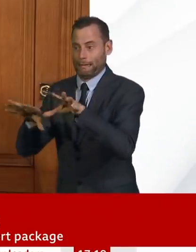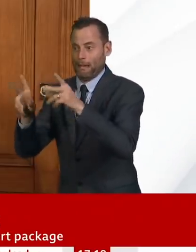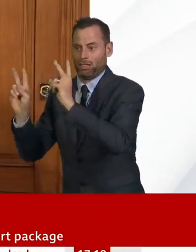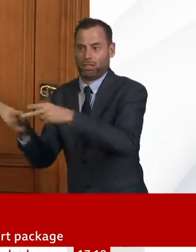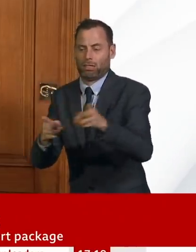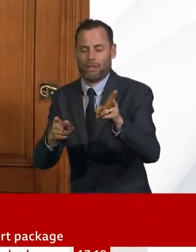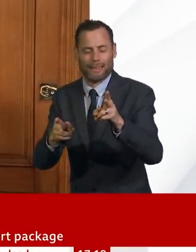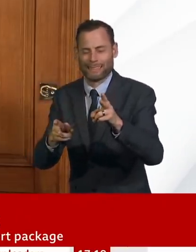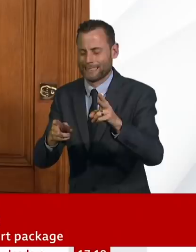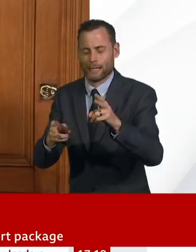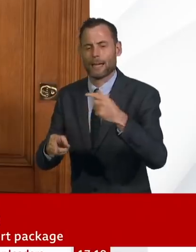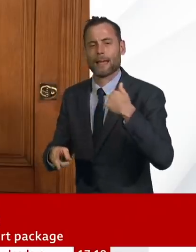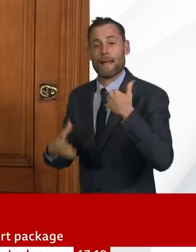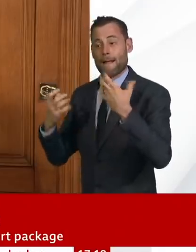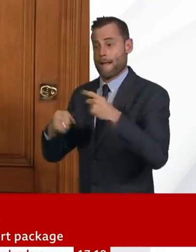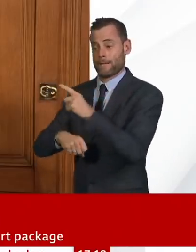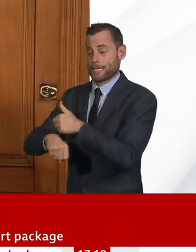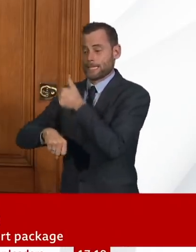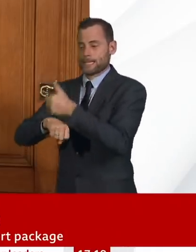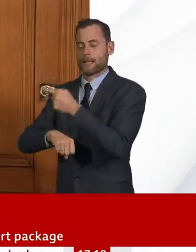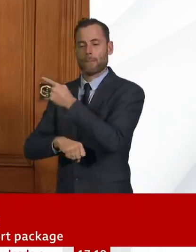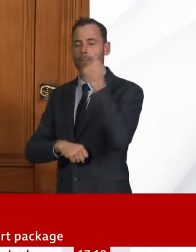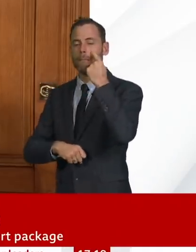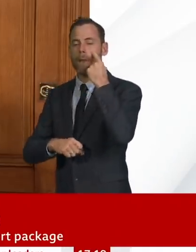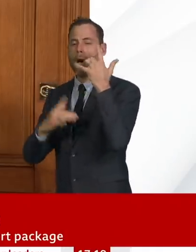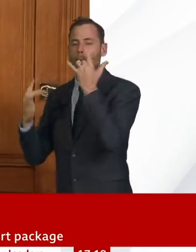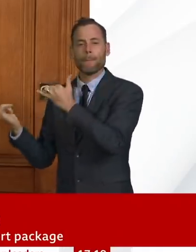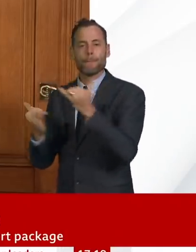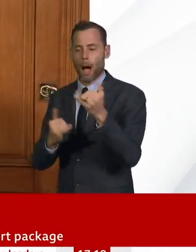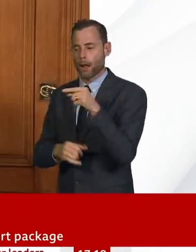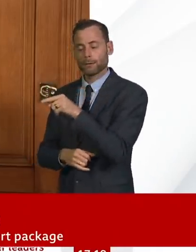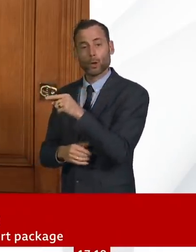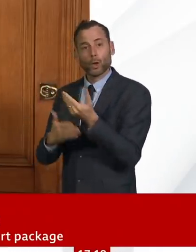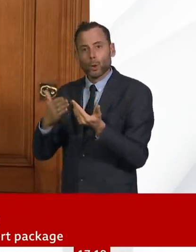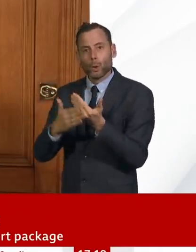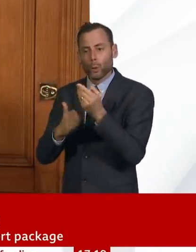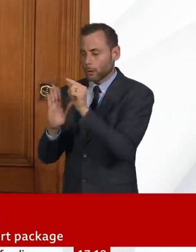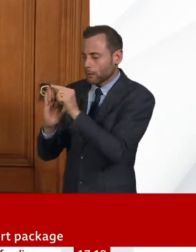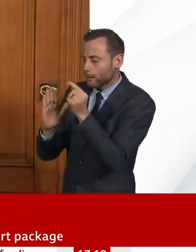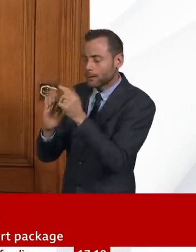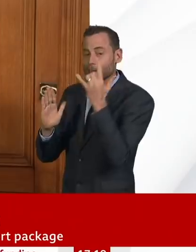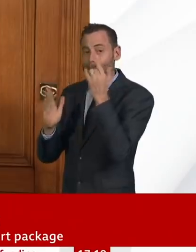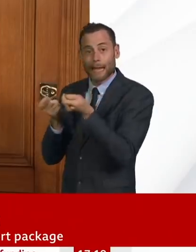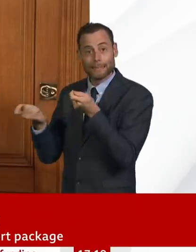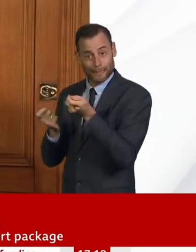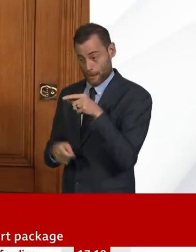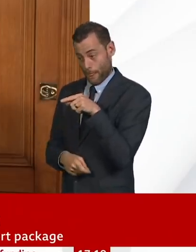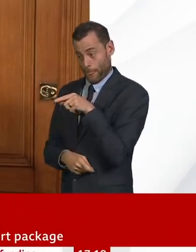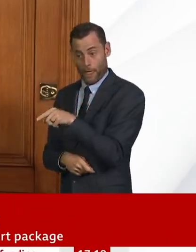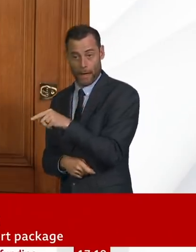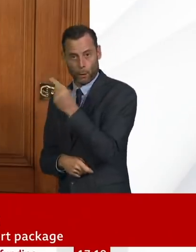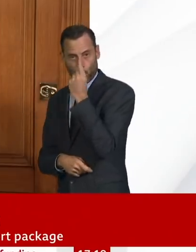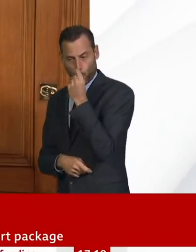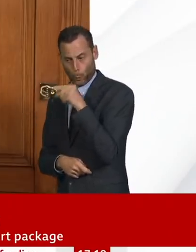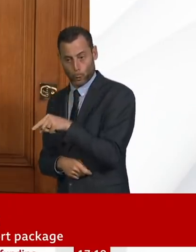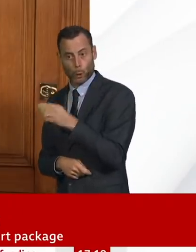the pilots with rapid and novel testing methods will eventually lead to a breakthrough so that we